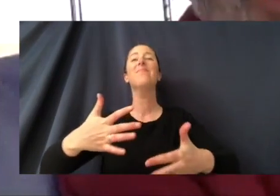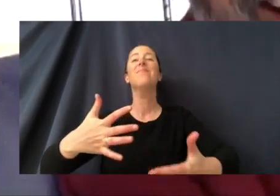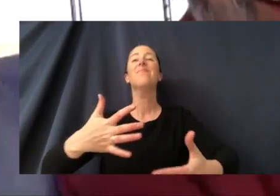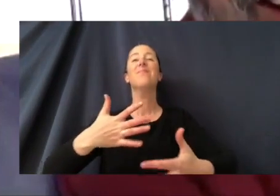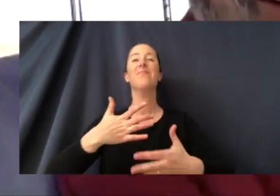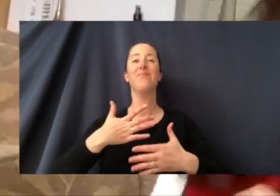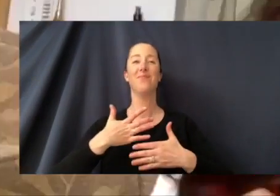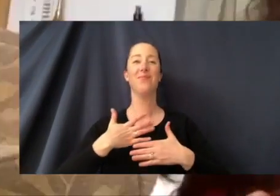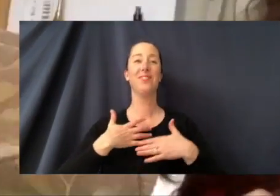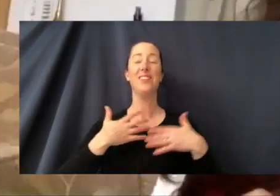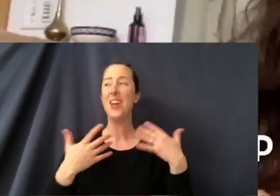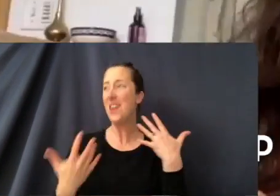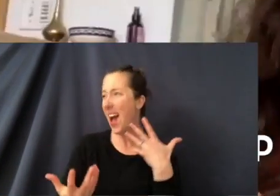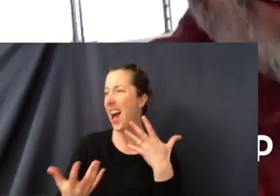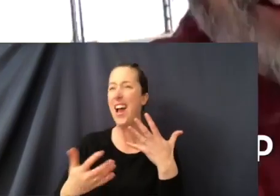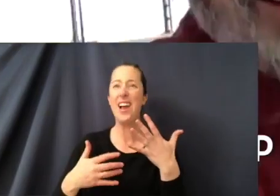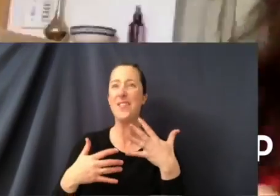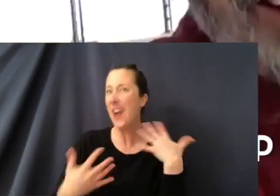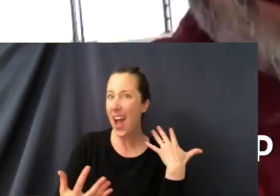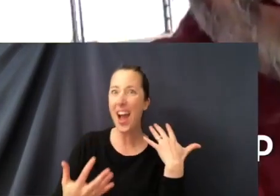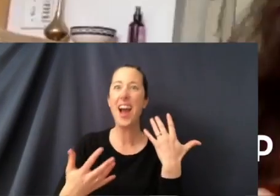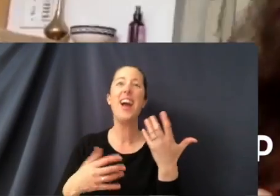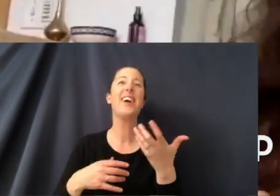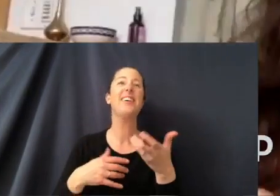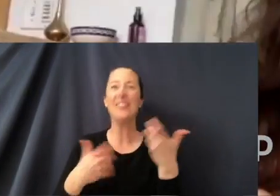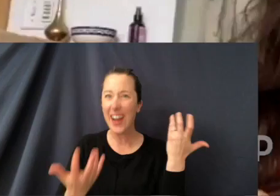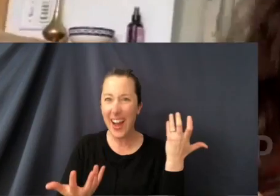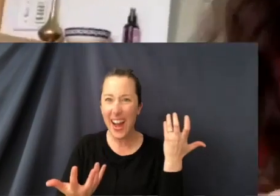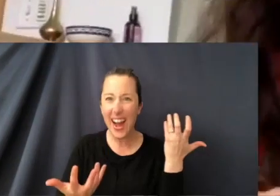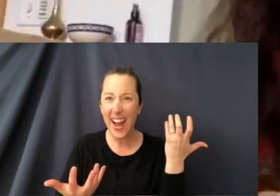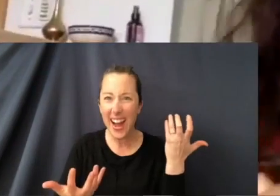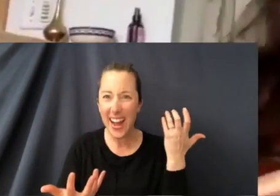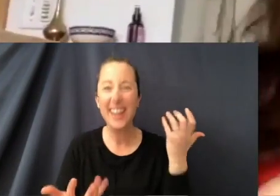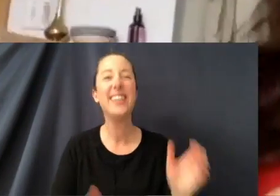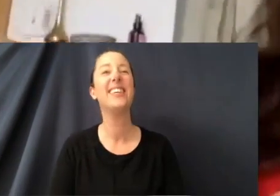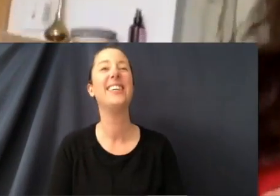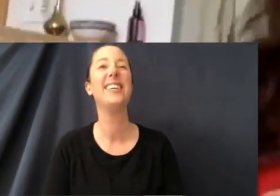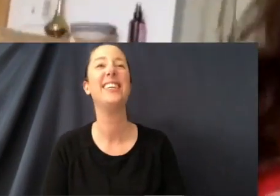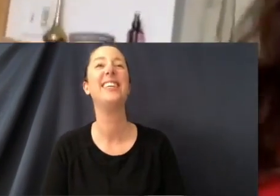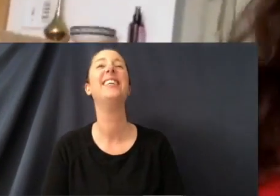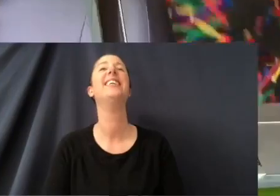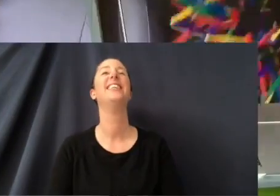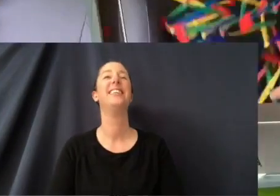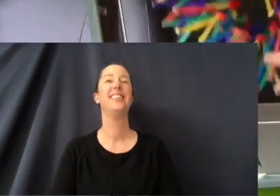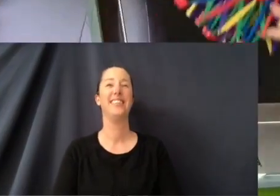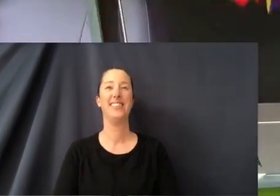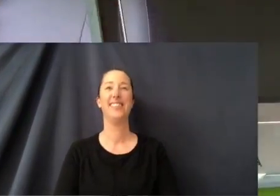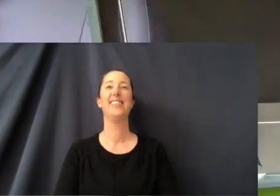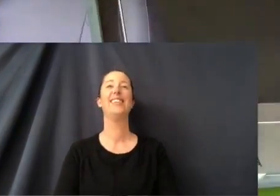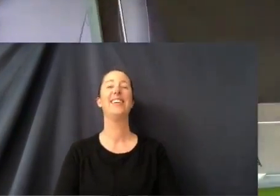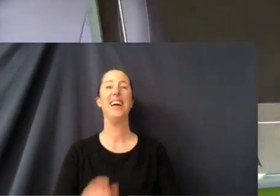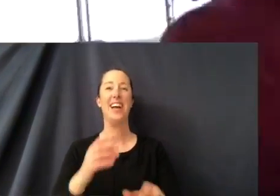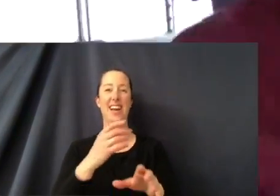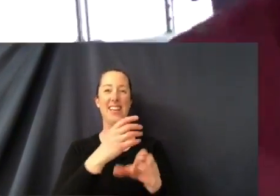breathing. What? Wow. What? Wow, that's great. Got this in the